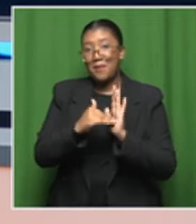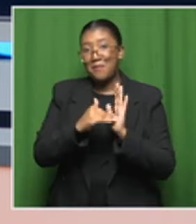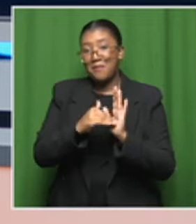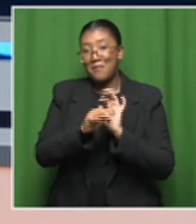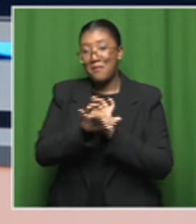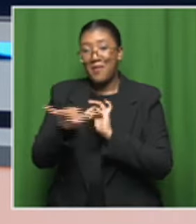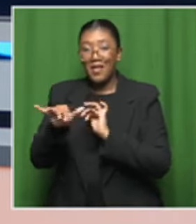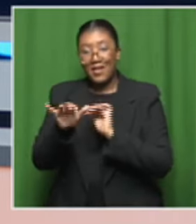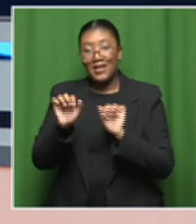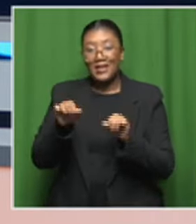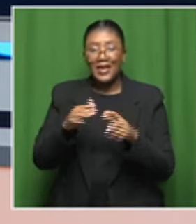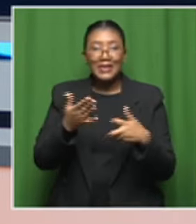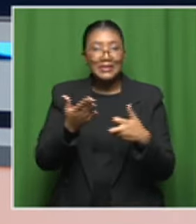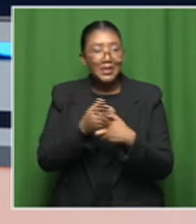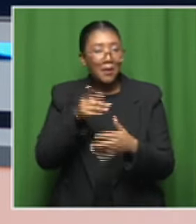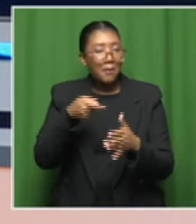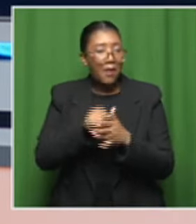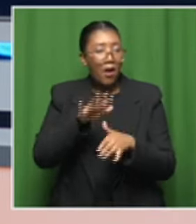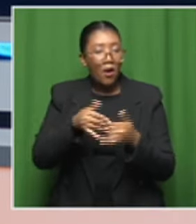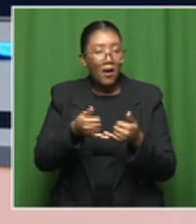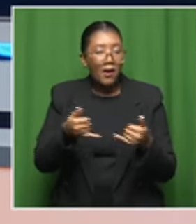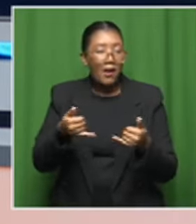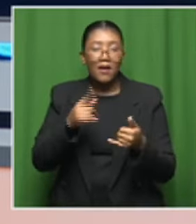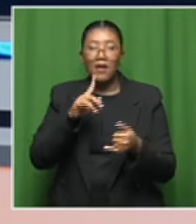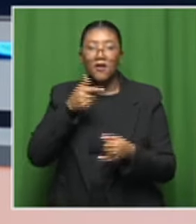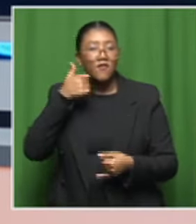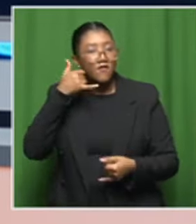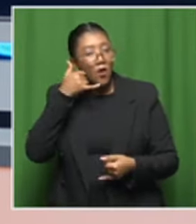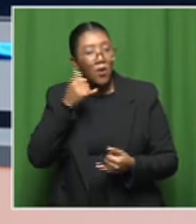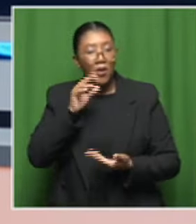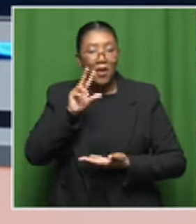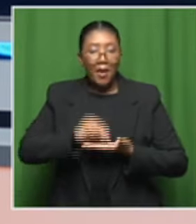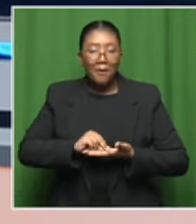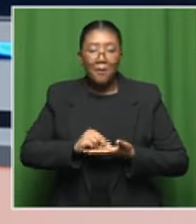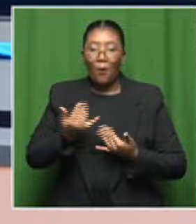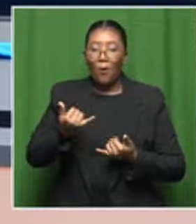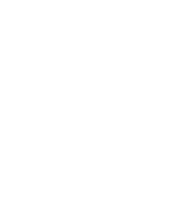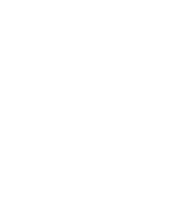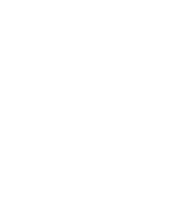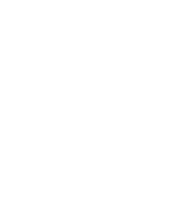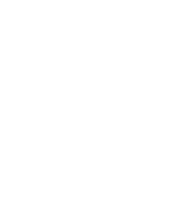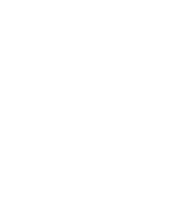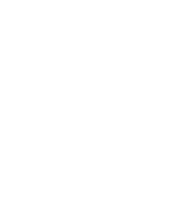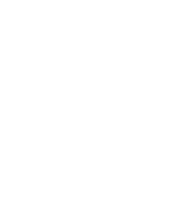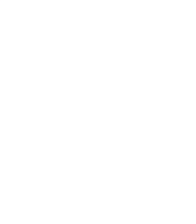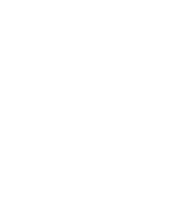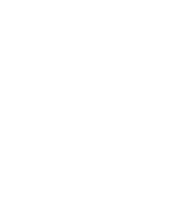You can purchase your tickets online, you can purchase in-store and on the app as well. So good luck to everyone playing.